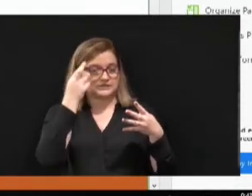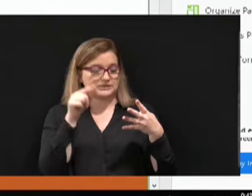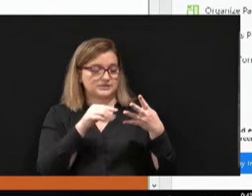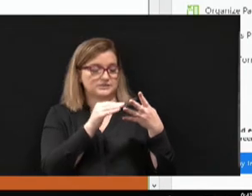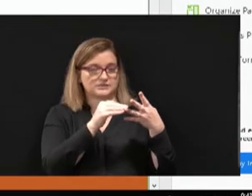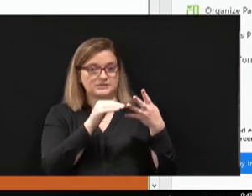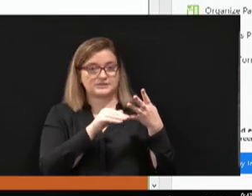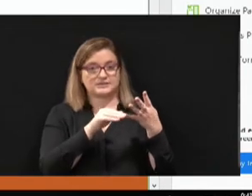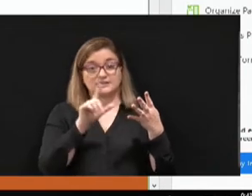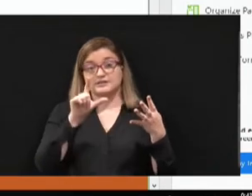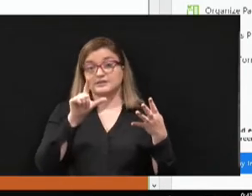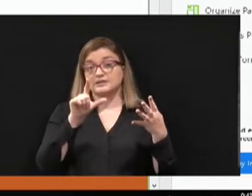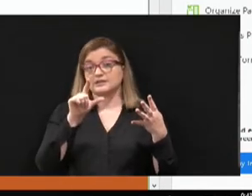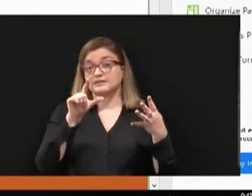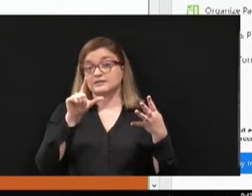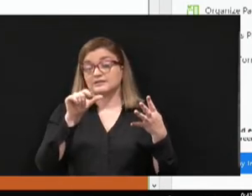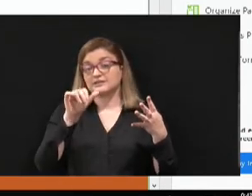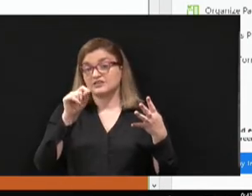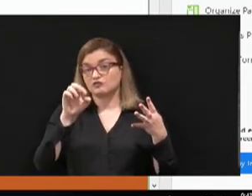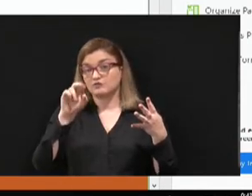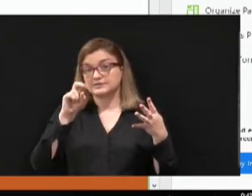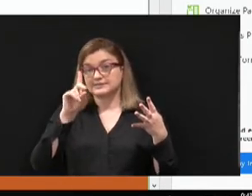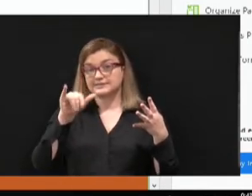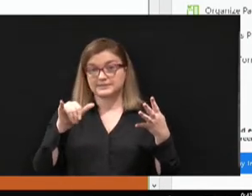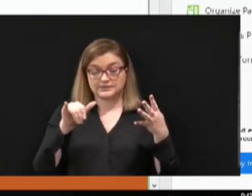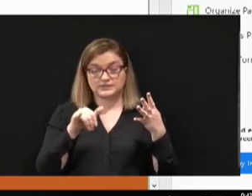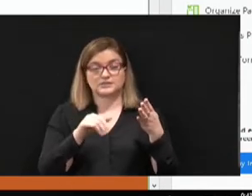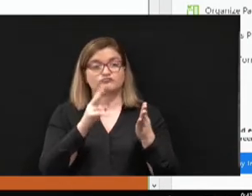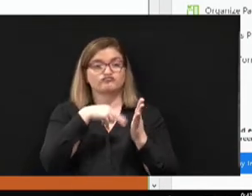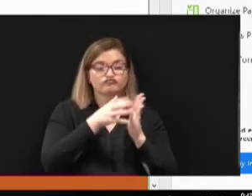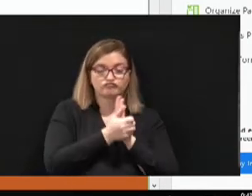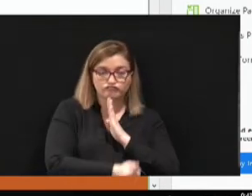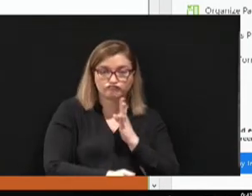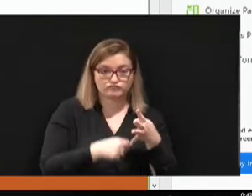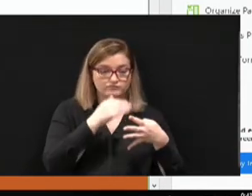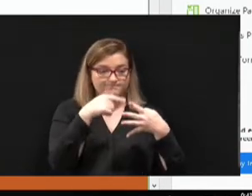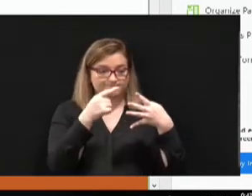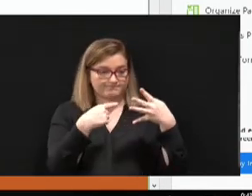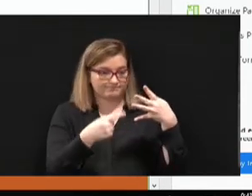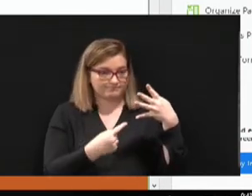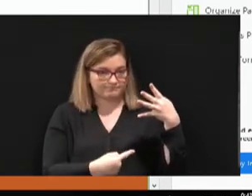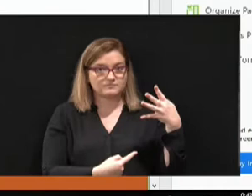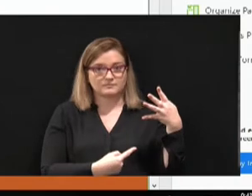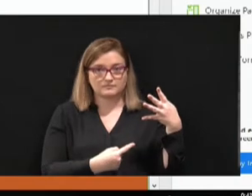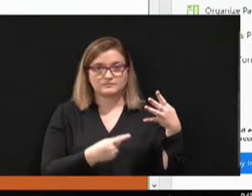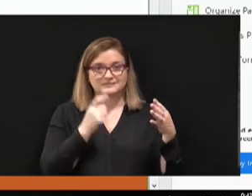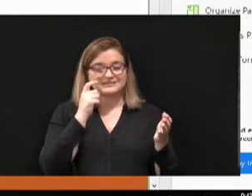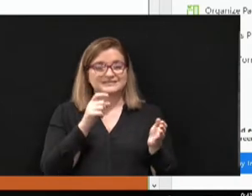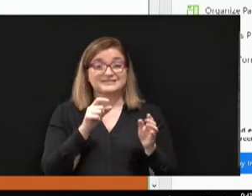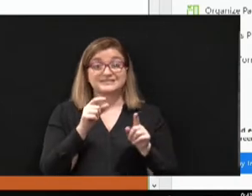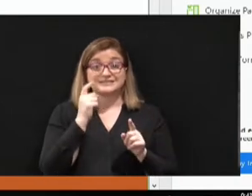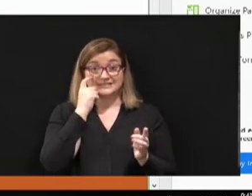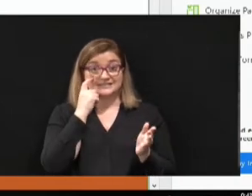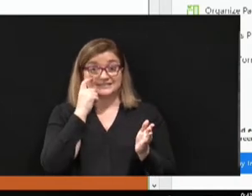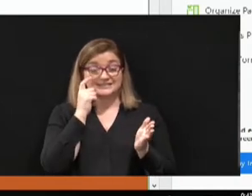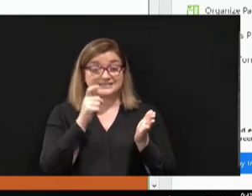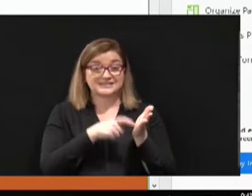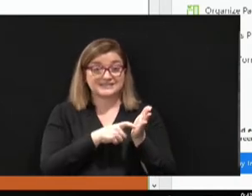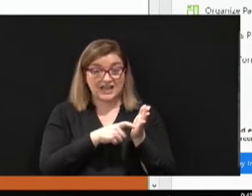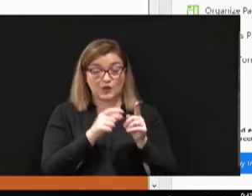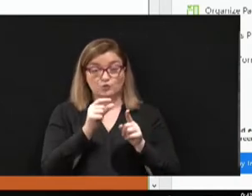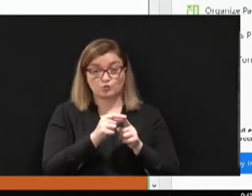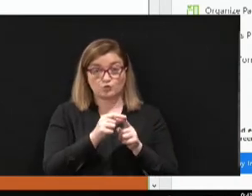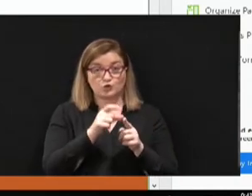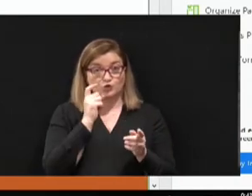goes together with word recognition, which is the phonological awareness and decoding and sight word recognition. They all go together to make